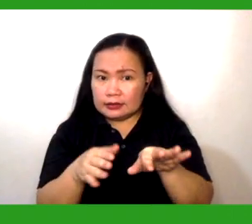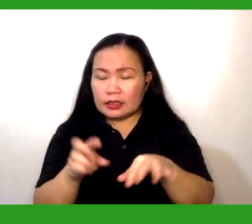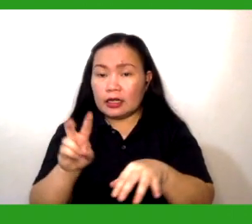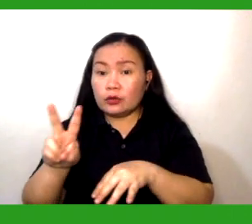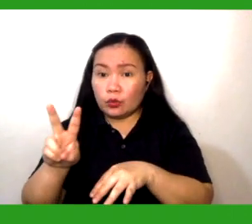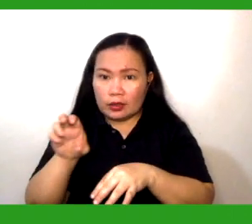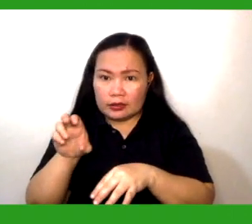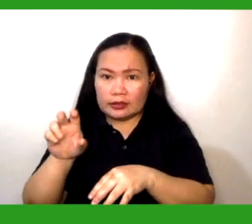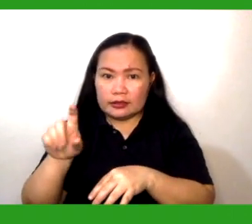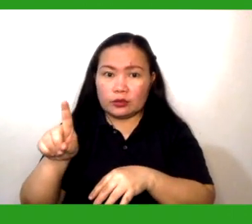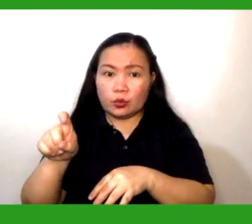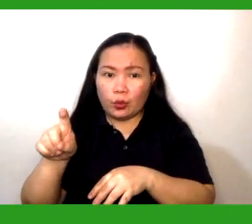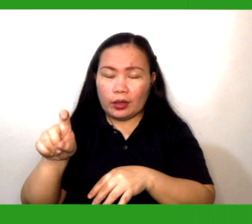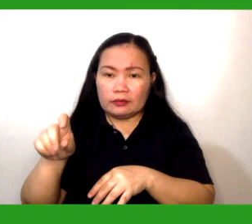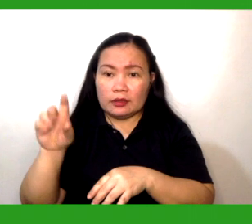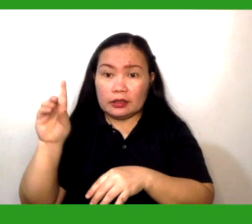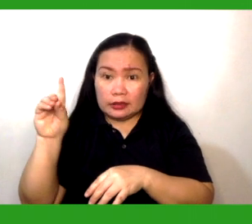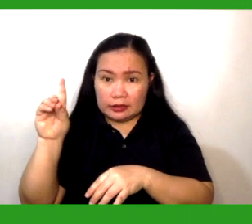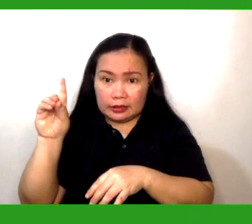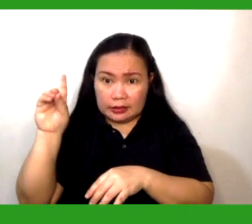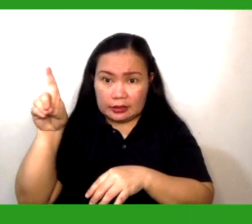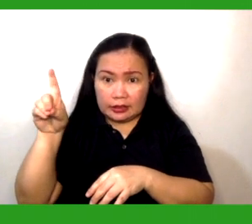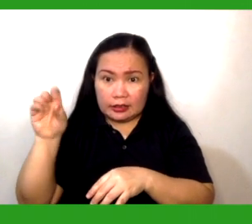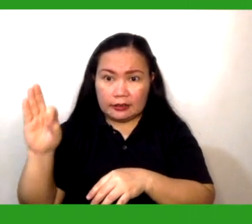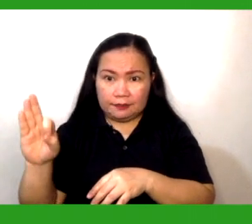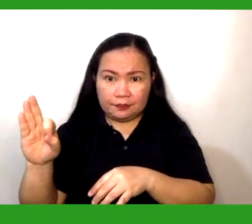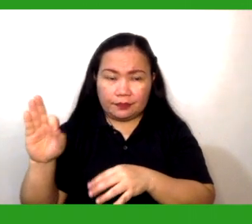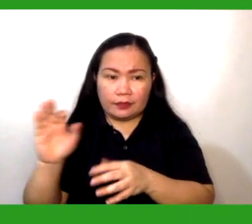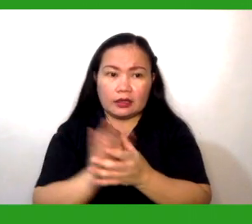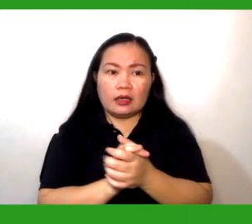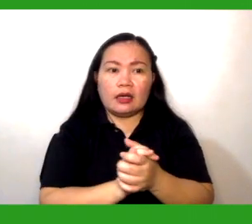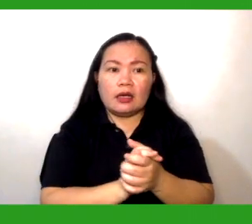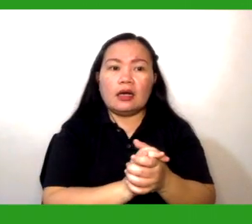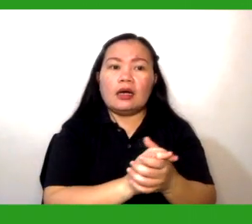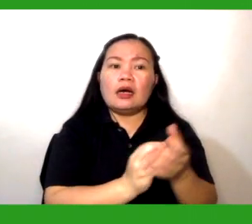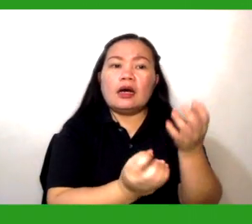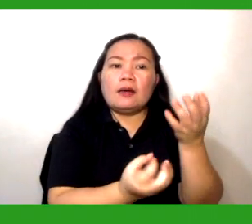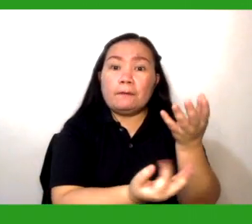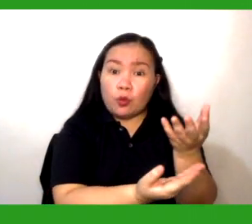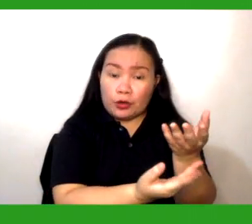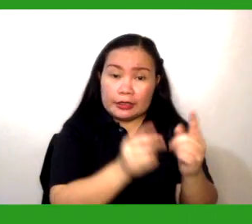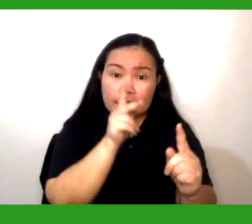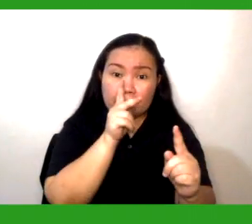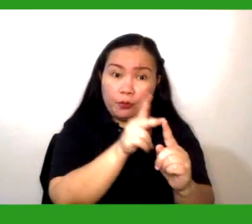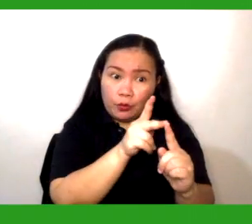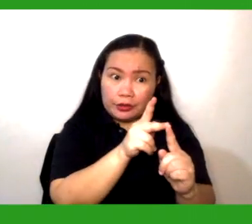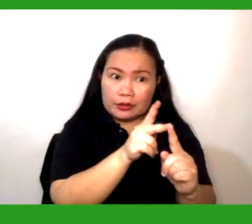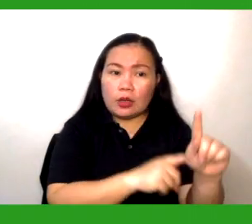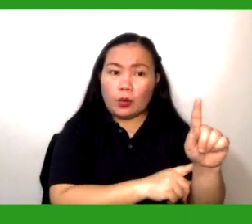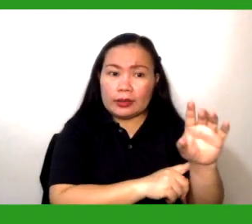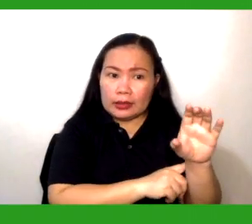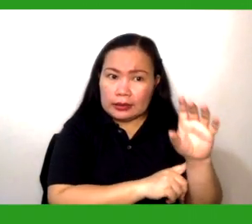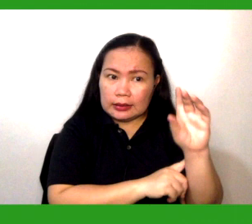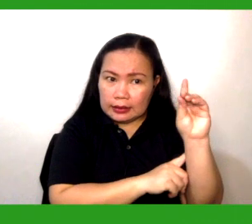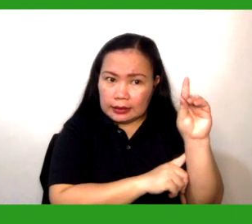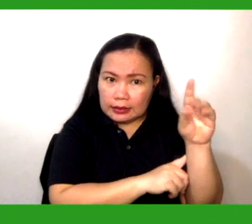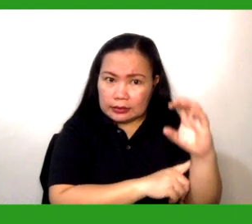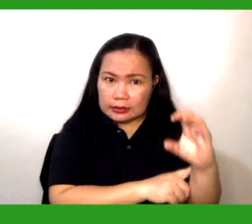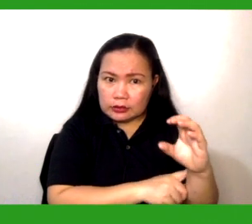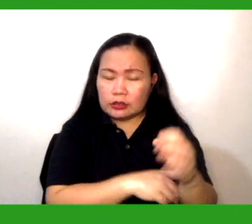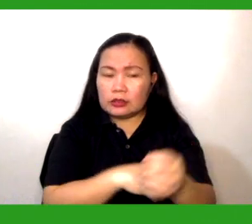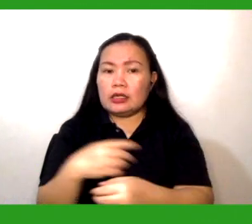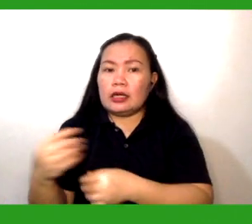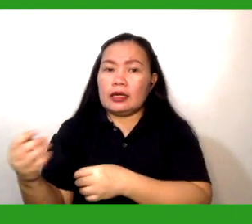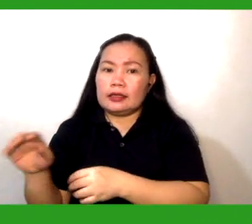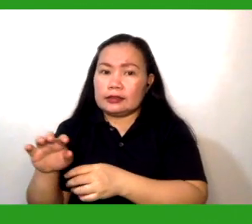Fahrenheit. So, that is the boiling point. So, tandaan po ang freezing and boiling point ng degree Celsius and